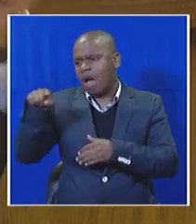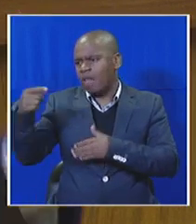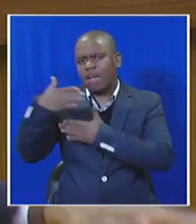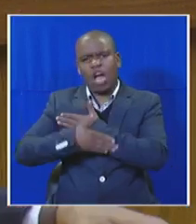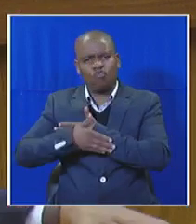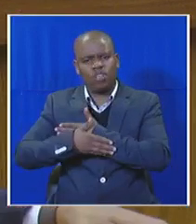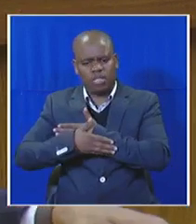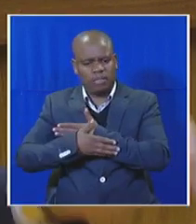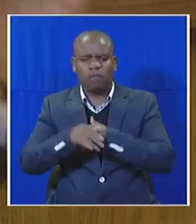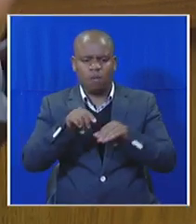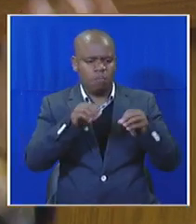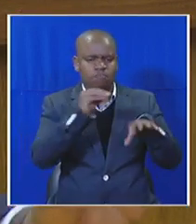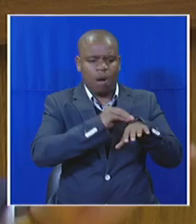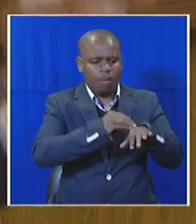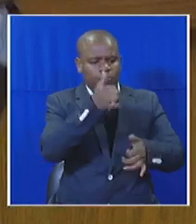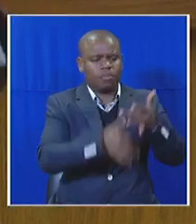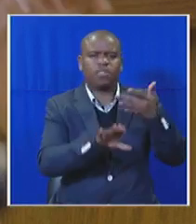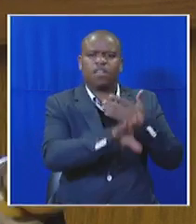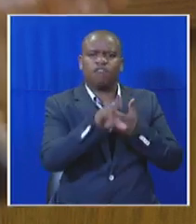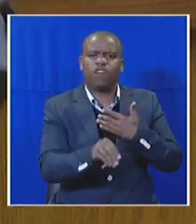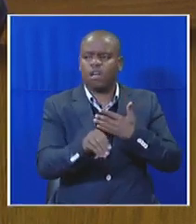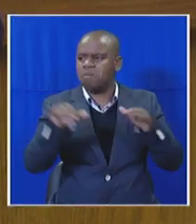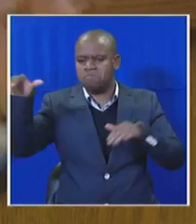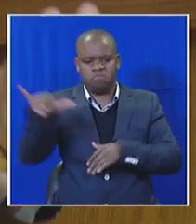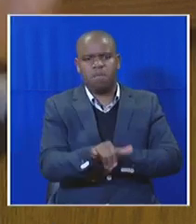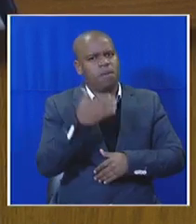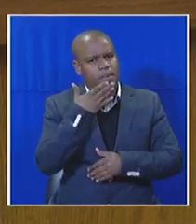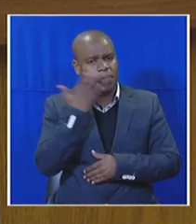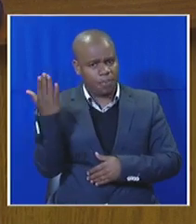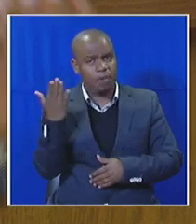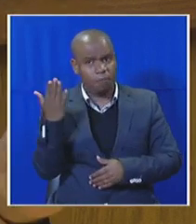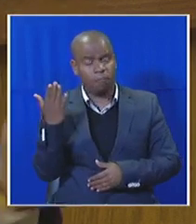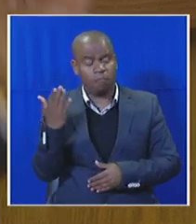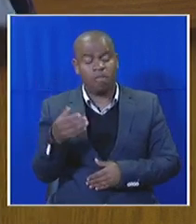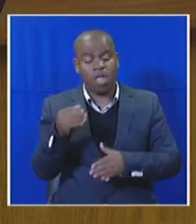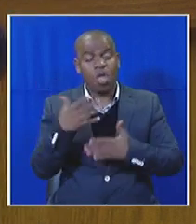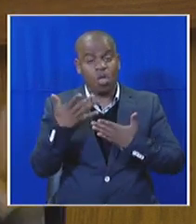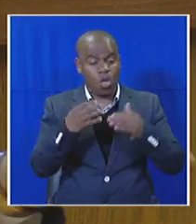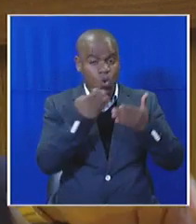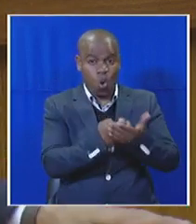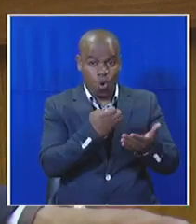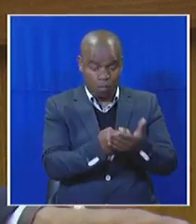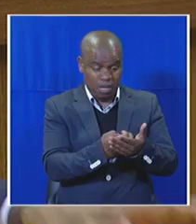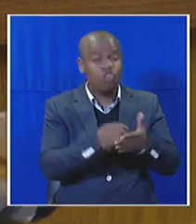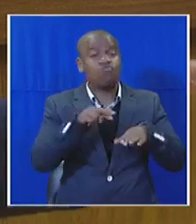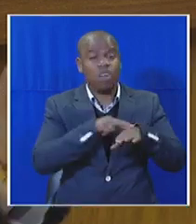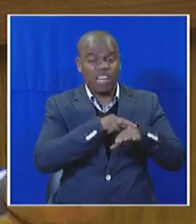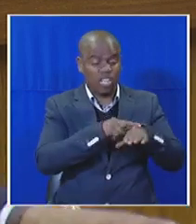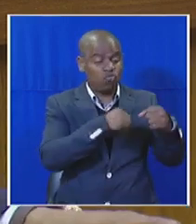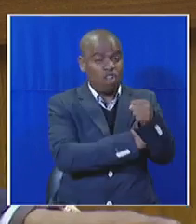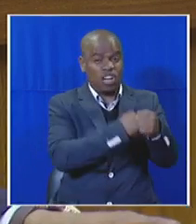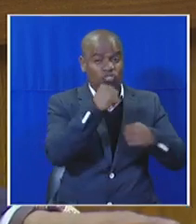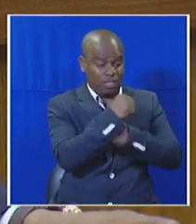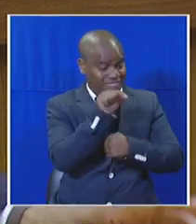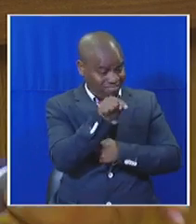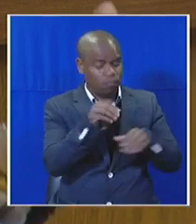did not have an economy that is racially structured. That's a